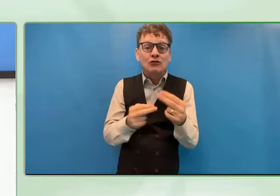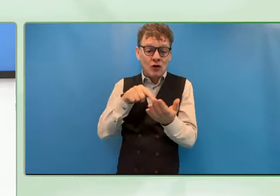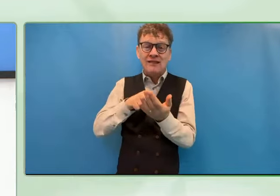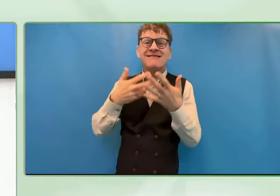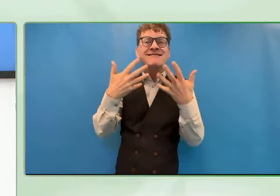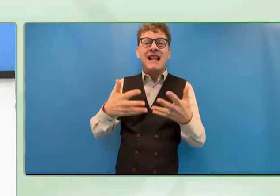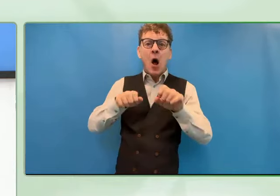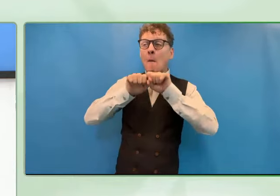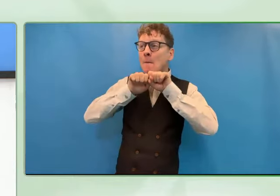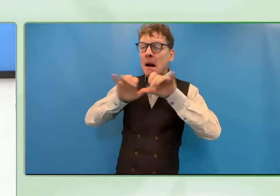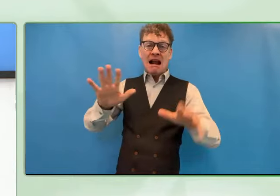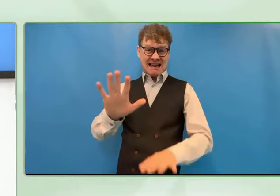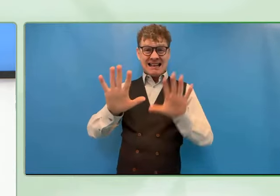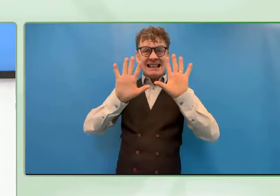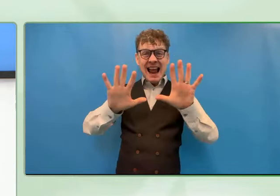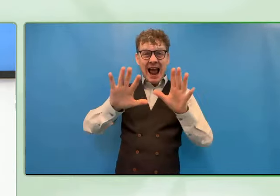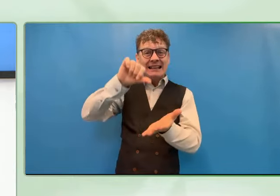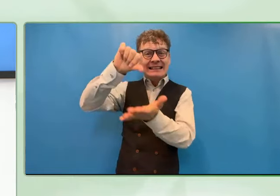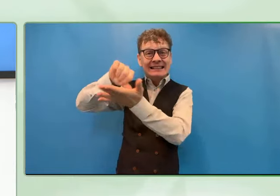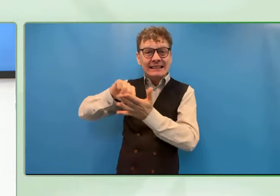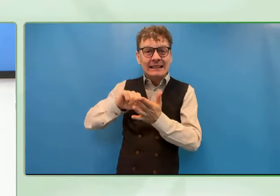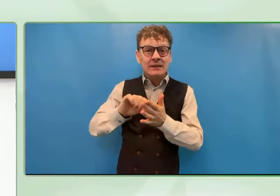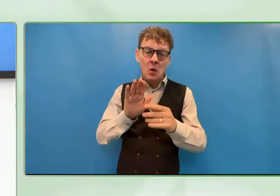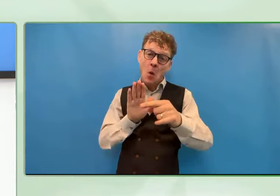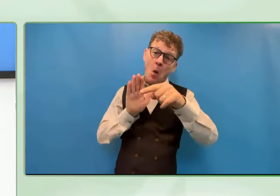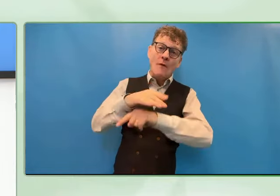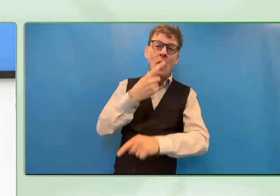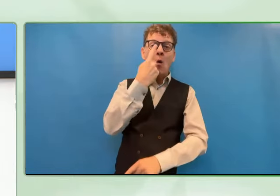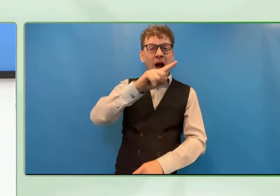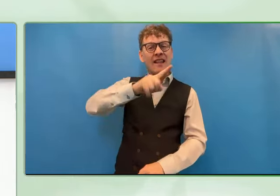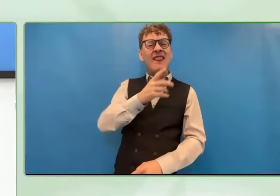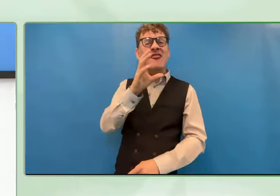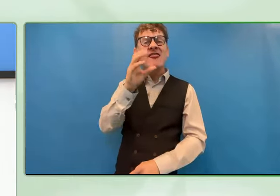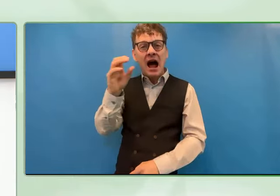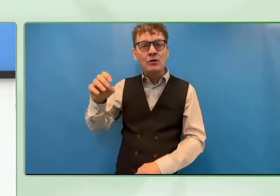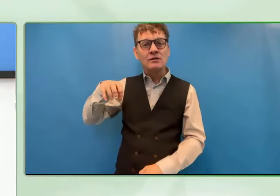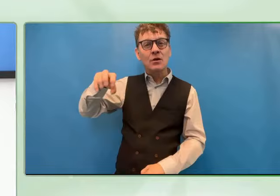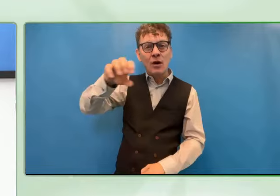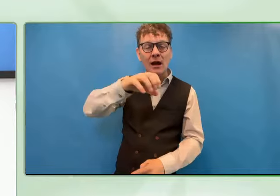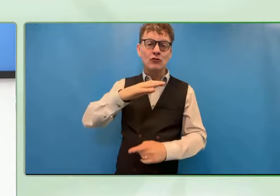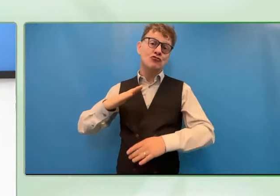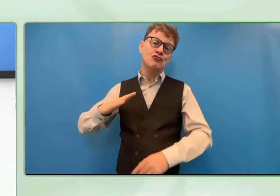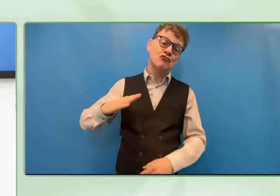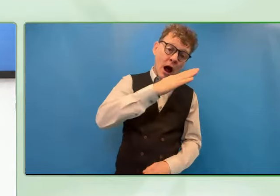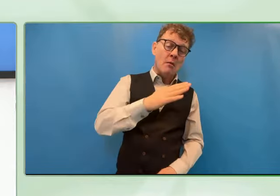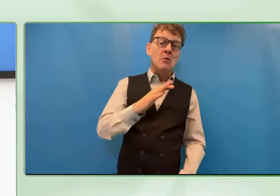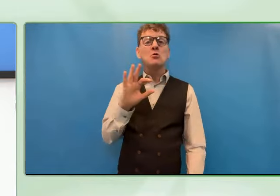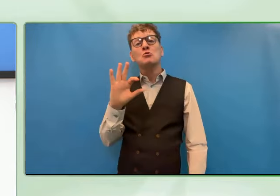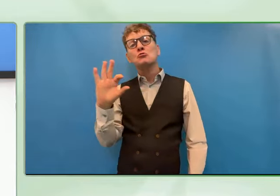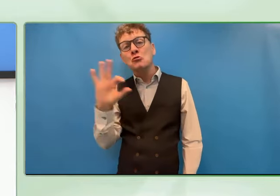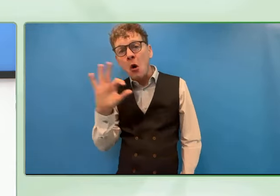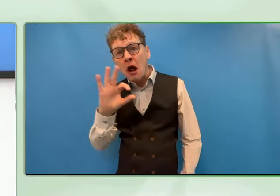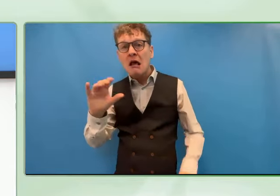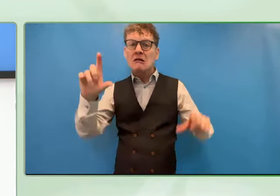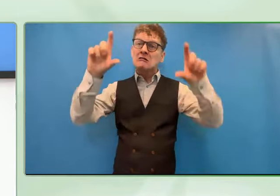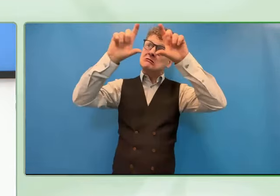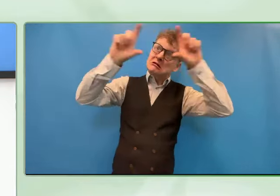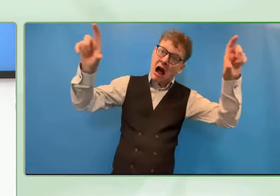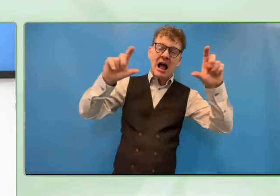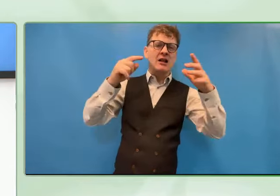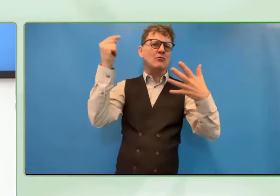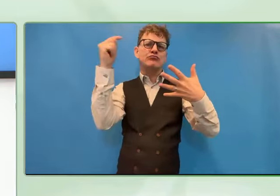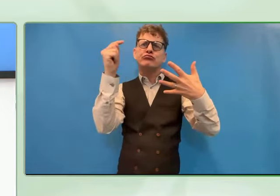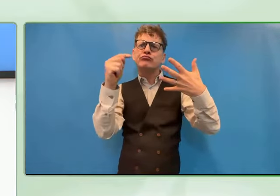1,000 locations across India accessible through ramps, through toilets, through tactiles, through signages, various solutions that we are providing. And